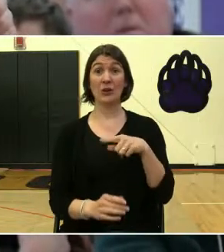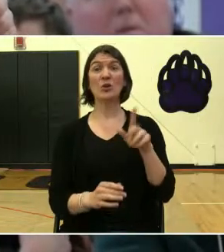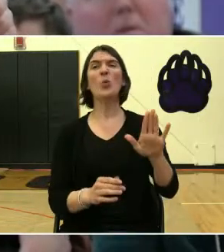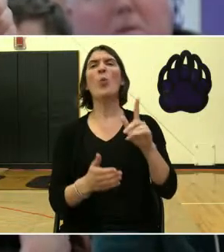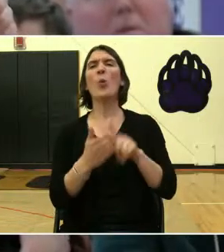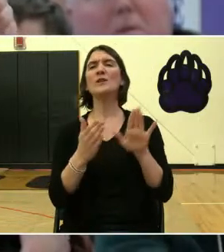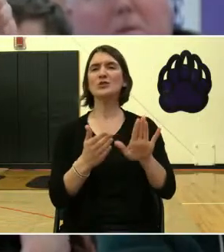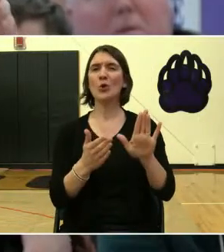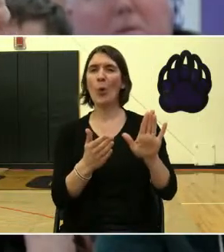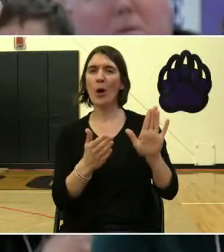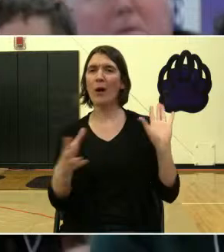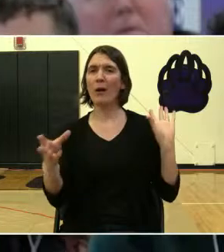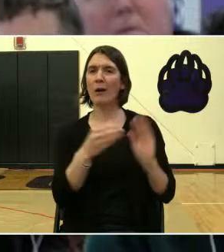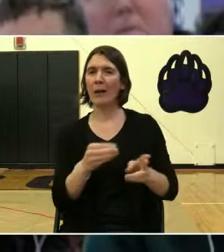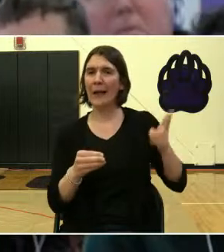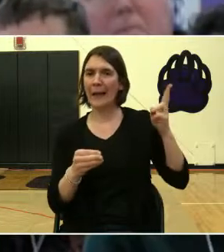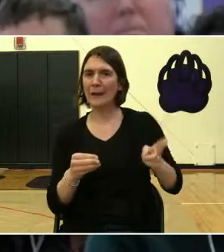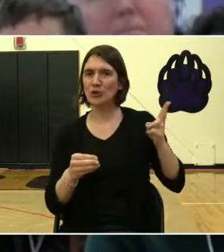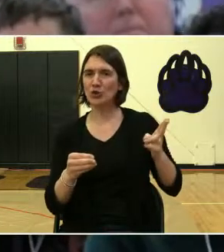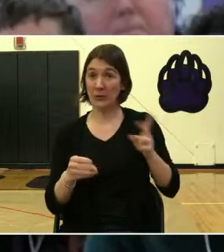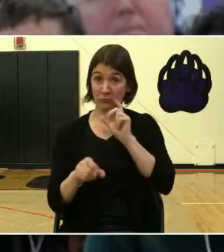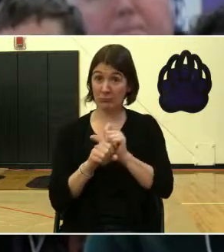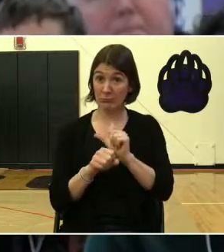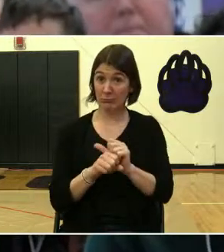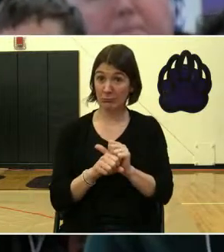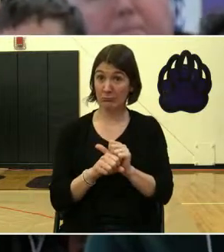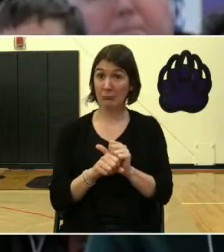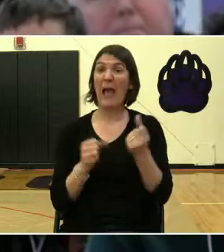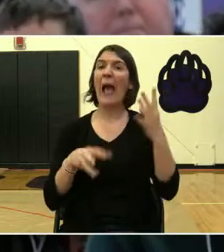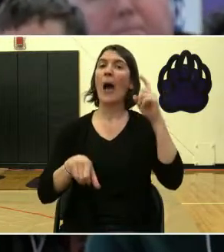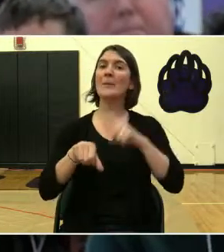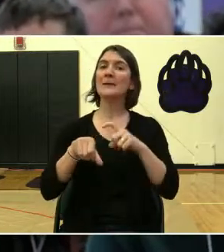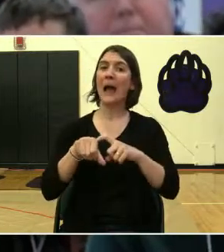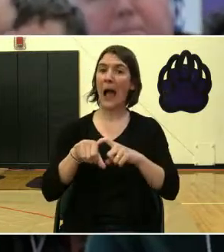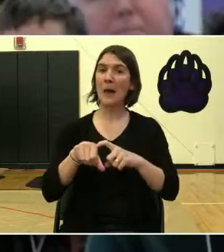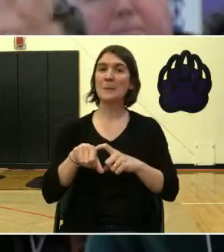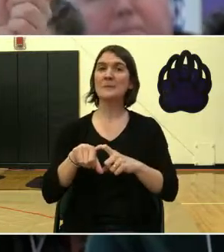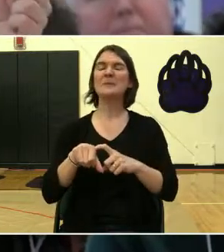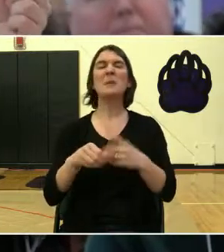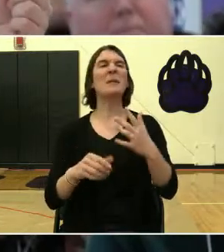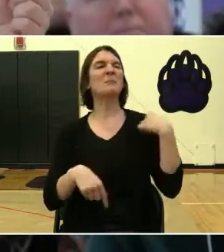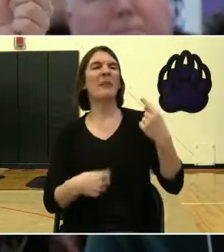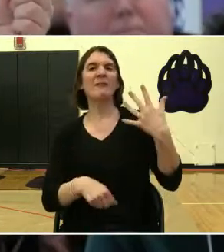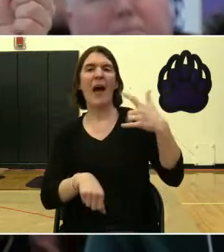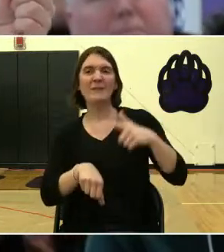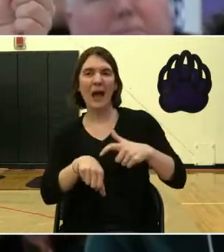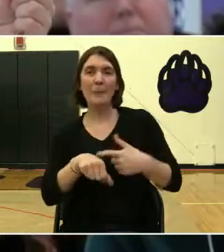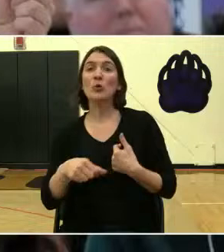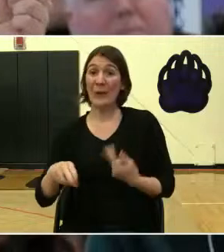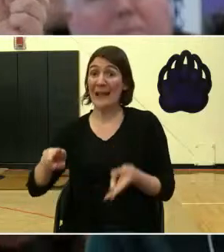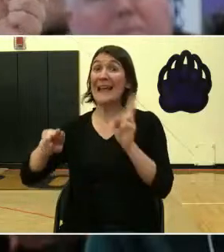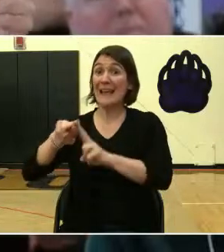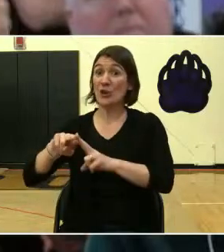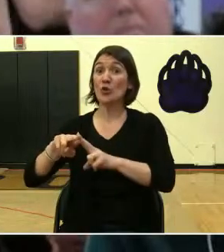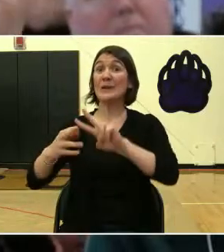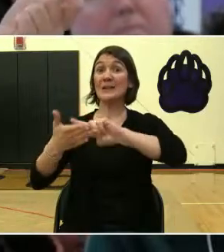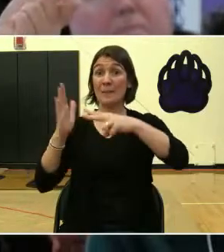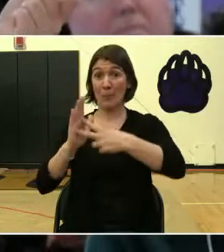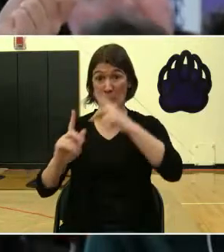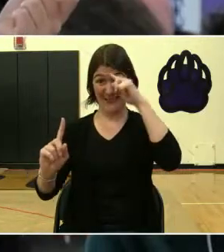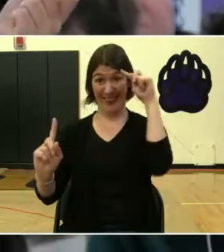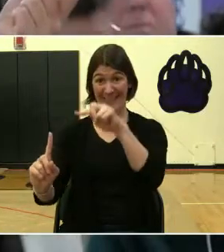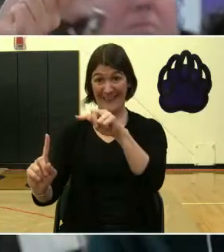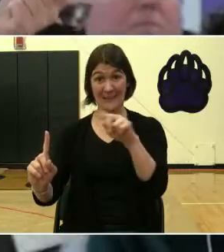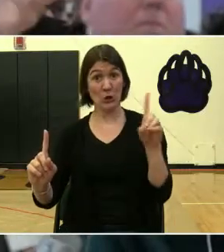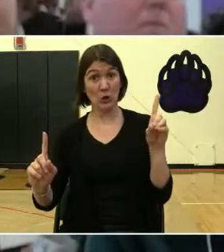record of that if you if you have a sense of how many times say in the last five times that there's been an increase in a budget or an